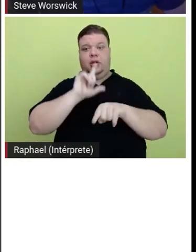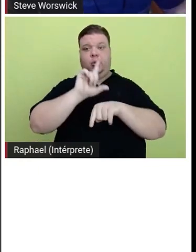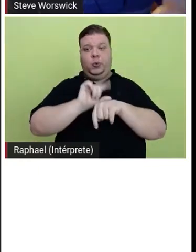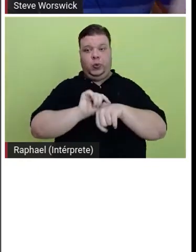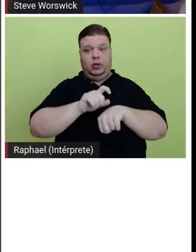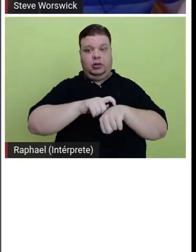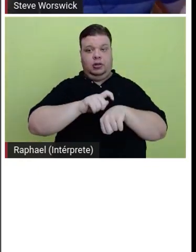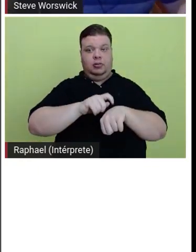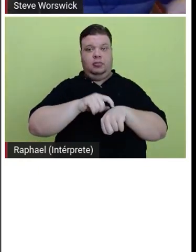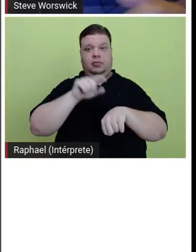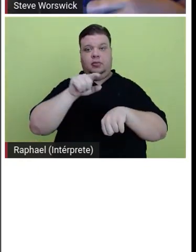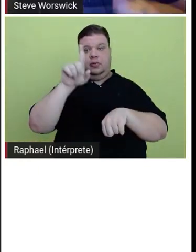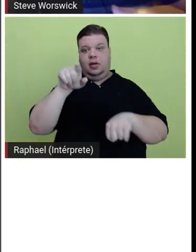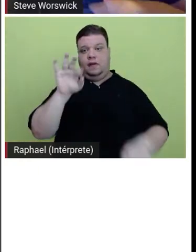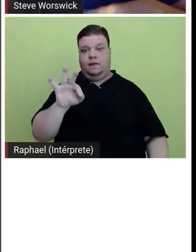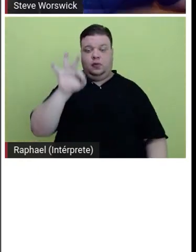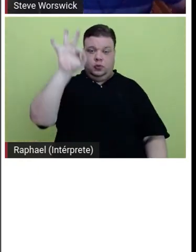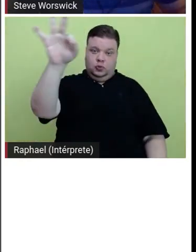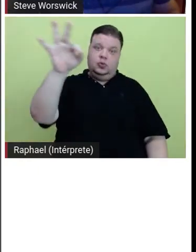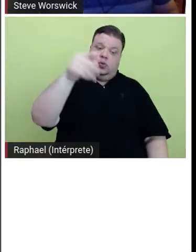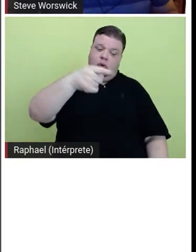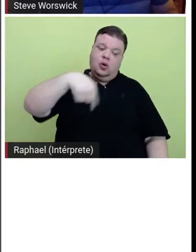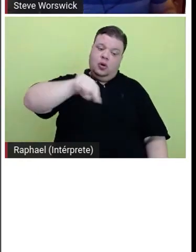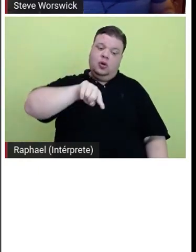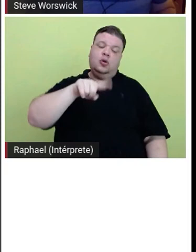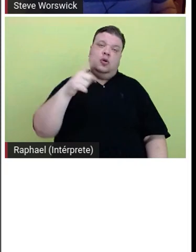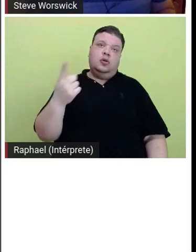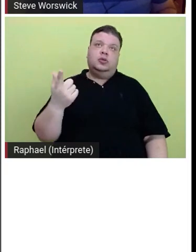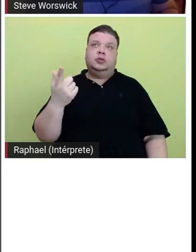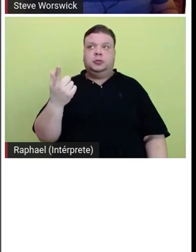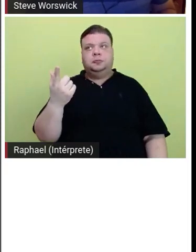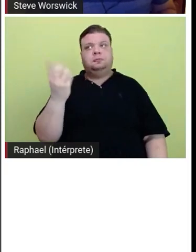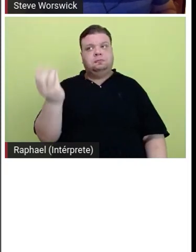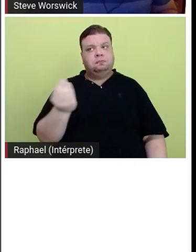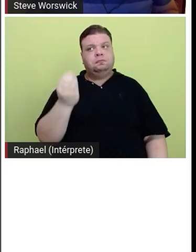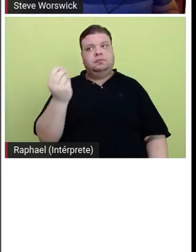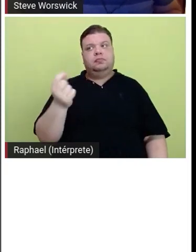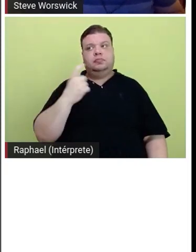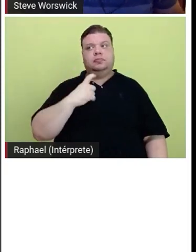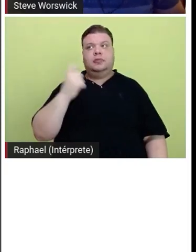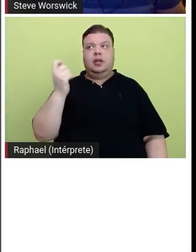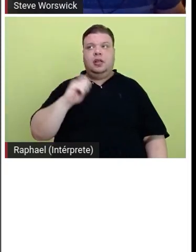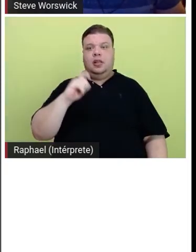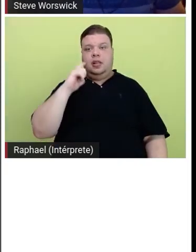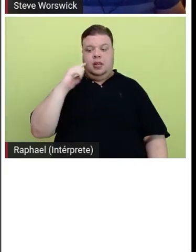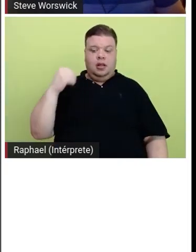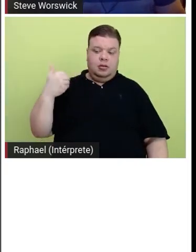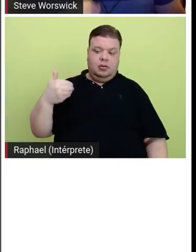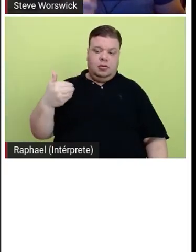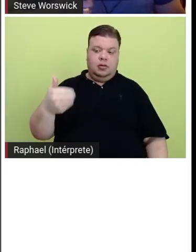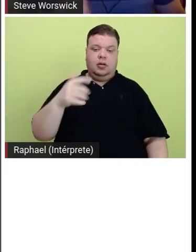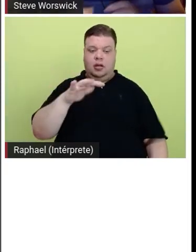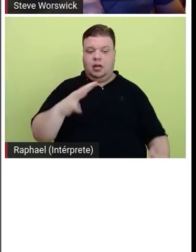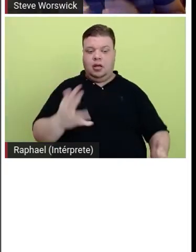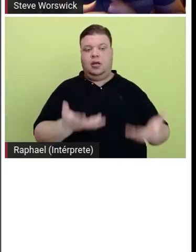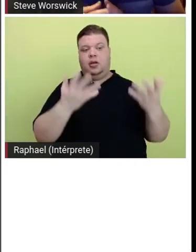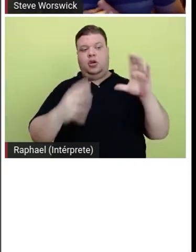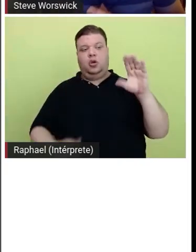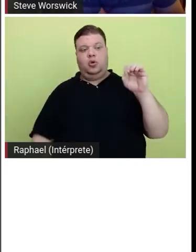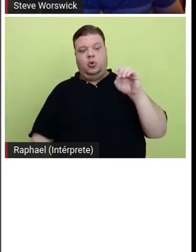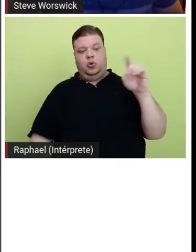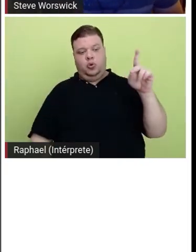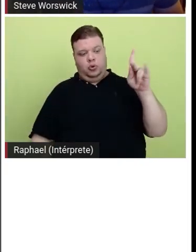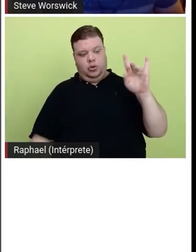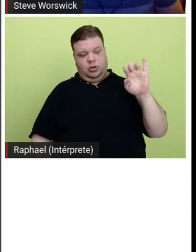with them. You just kind of like look at the pictures and leave them a comment, and then someone will pretend to be the bot and then reply back. We're trying to get